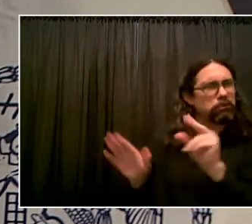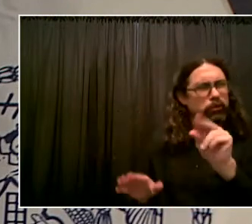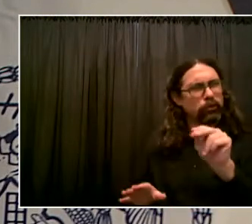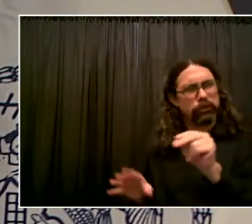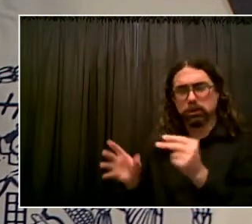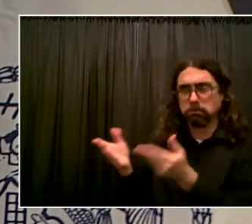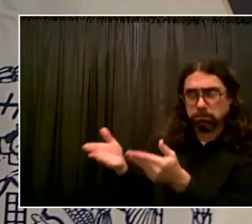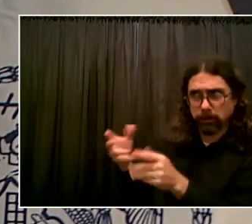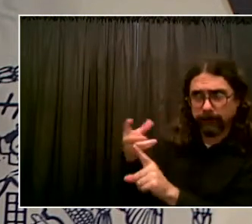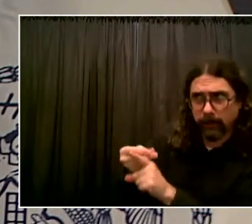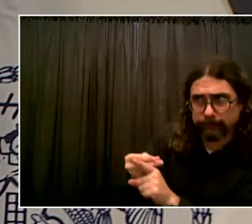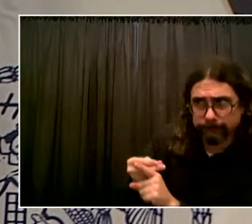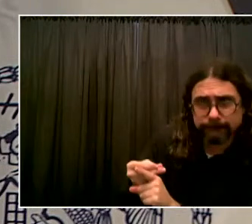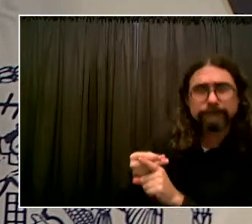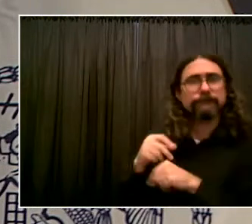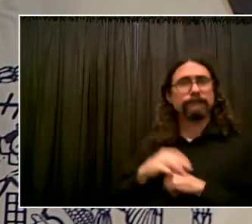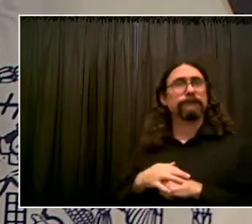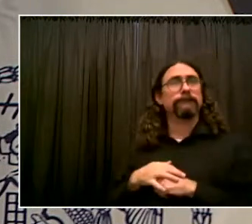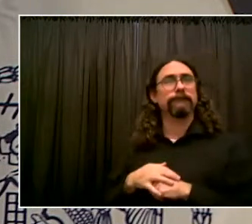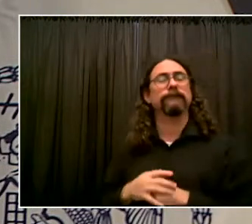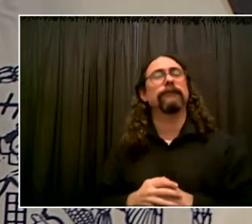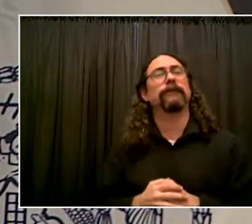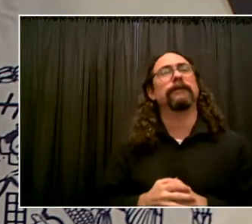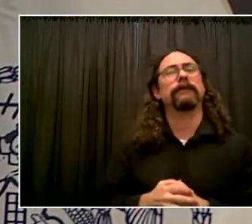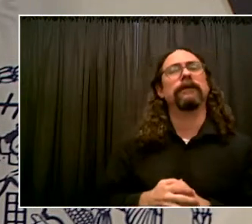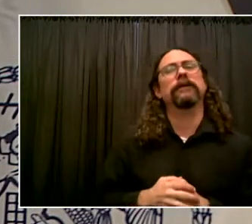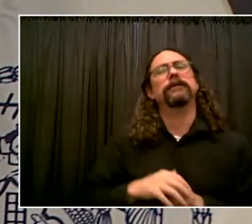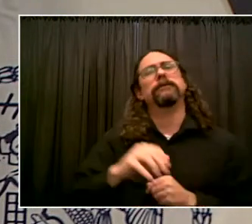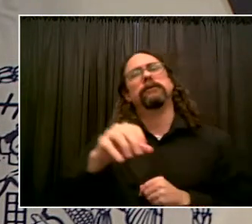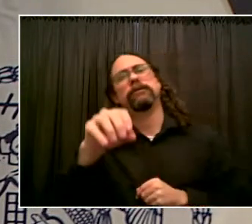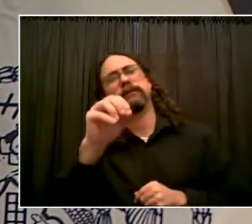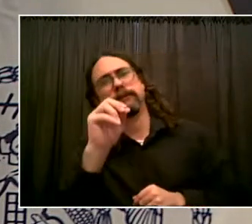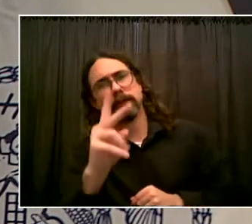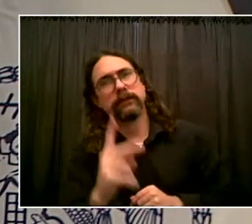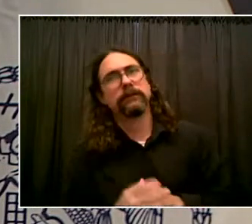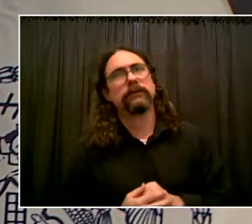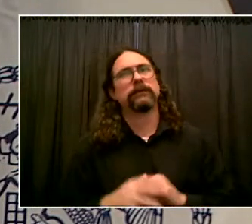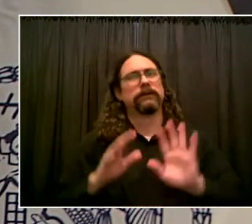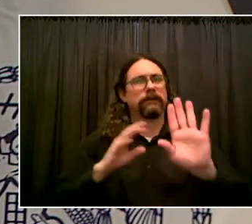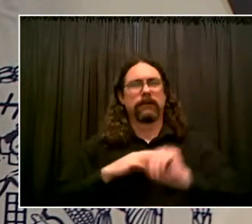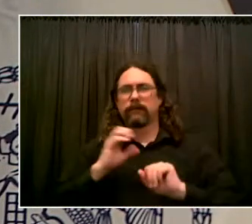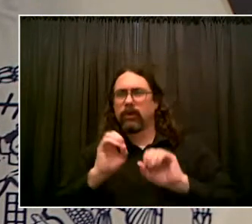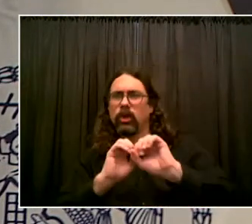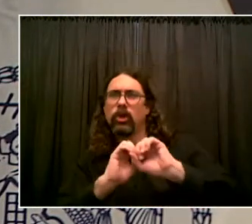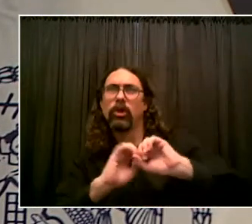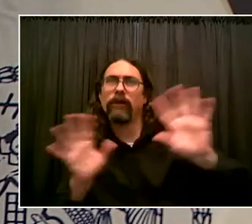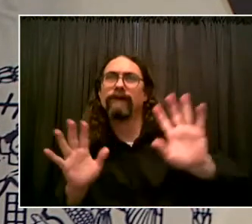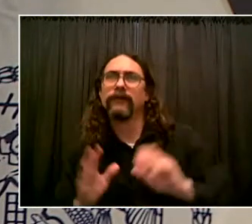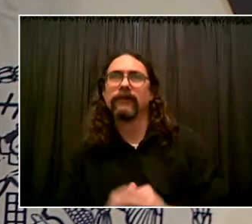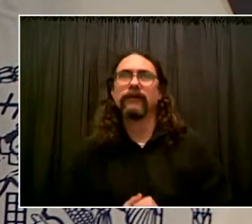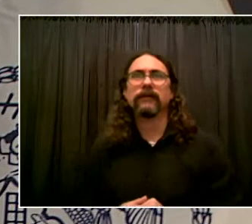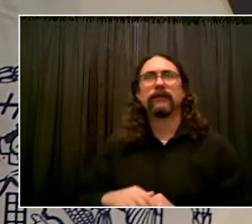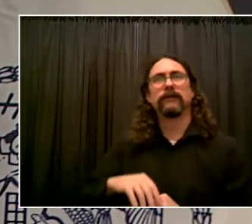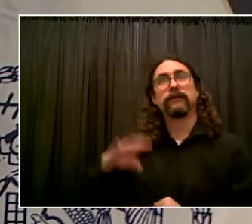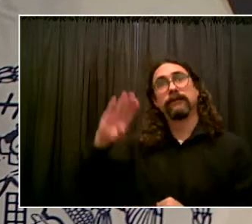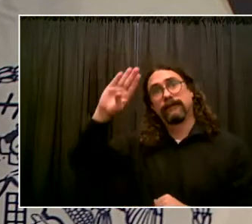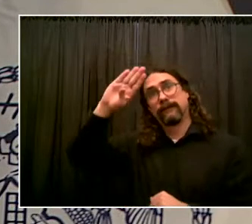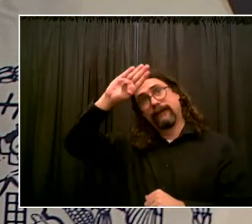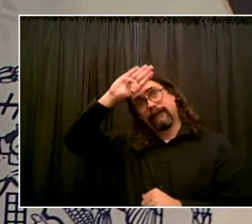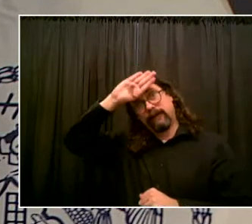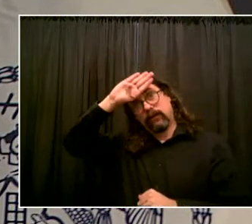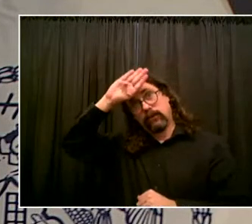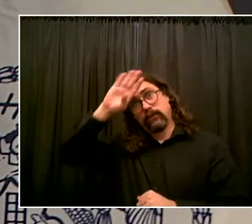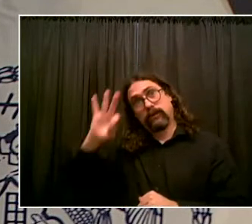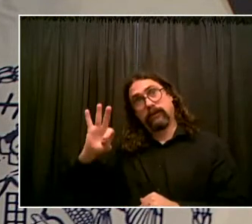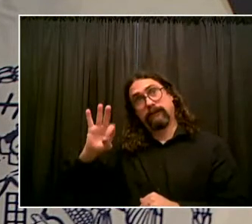one point of clarification because Commissioner Niger was breaking up for a moment. Did you say 2,300 called in sick?